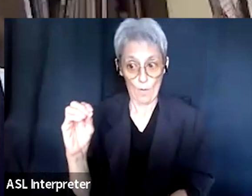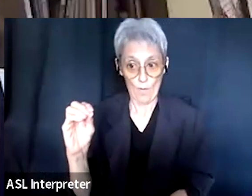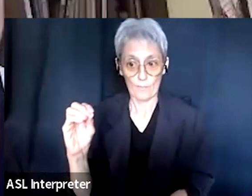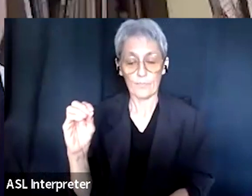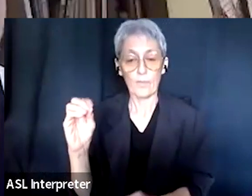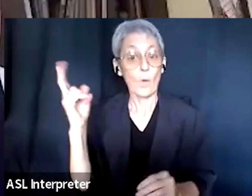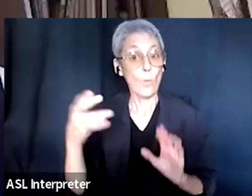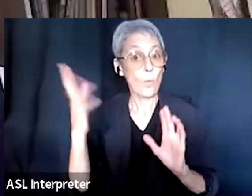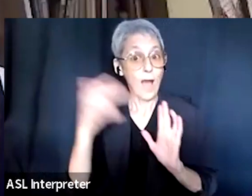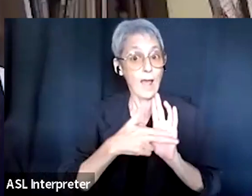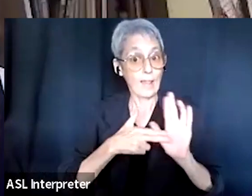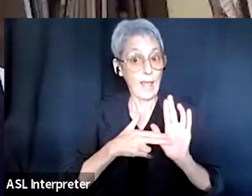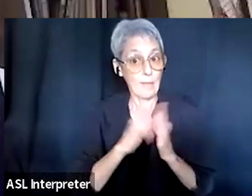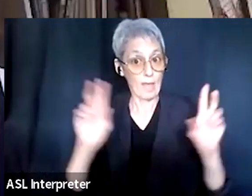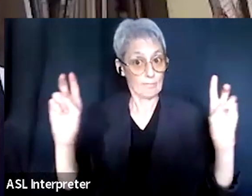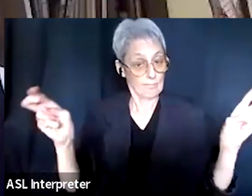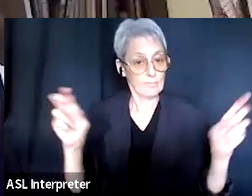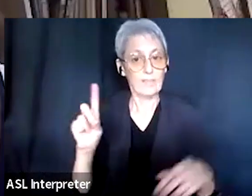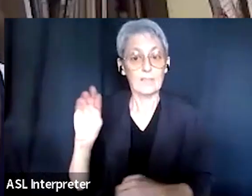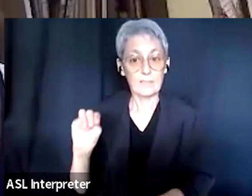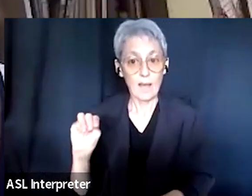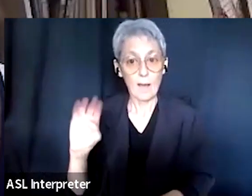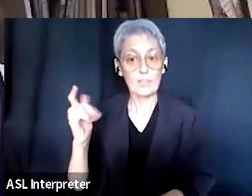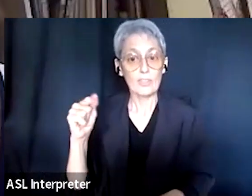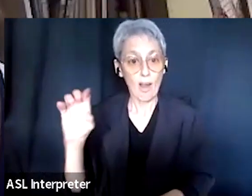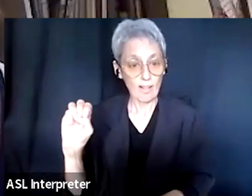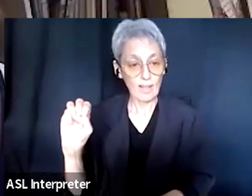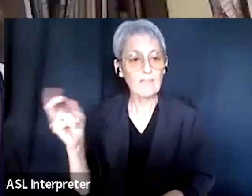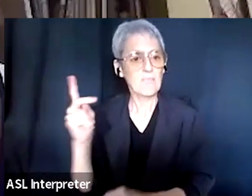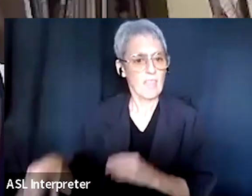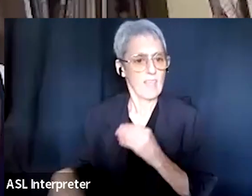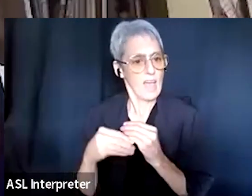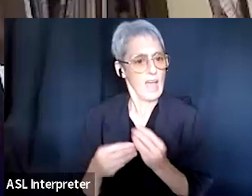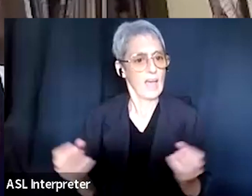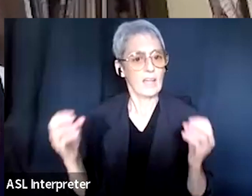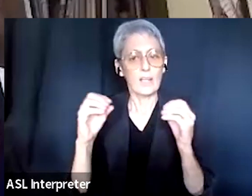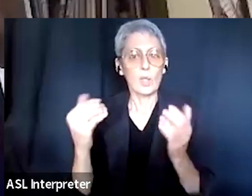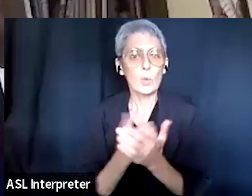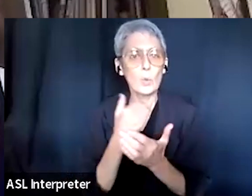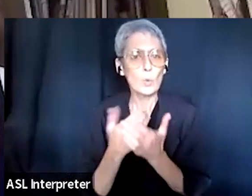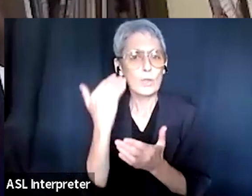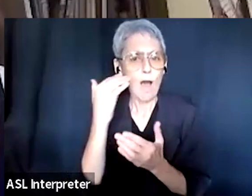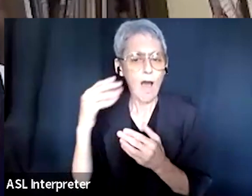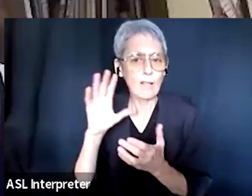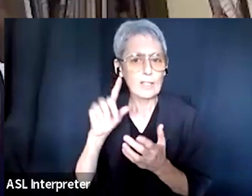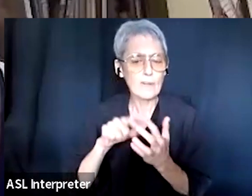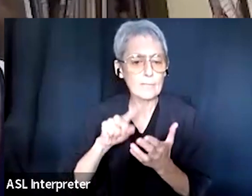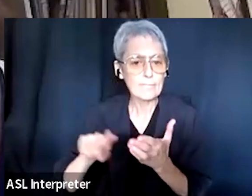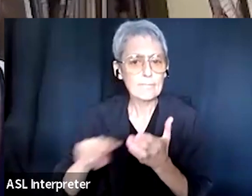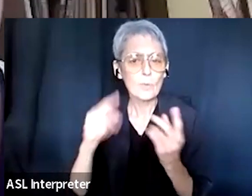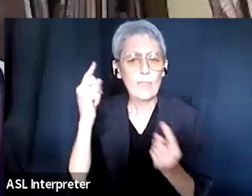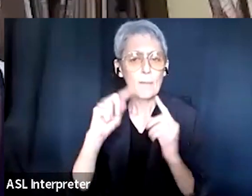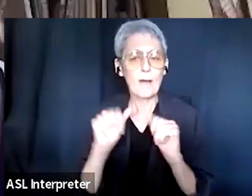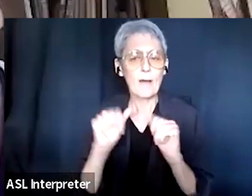way because Dom and Charlotte have added new knowledge to our thinking about the science of reading and to the field